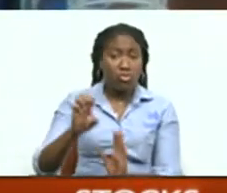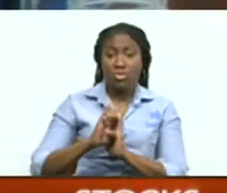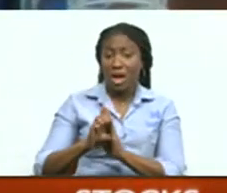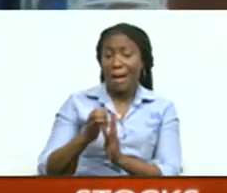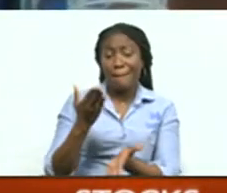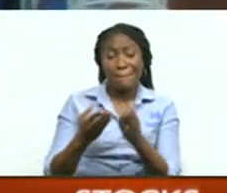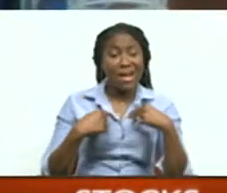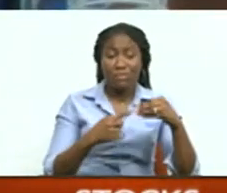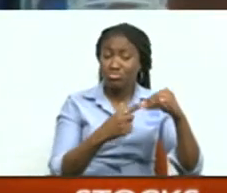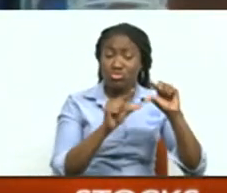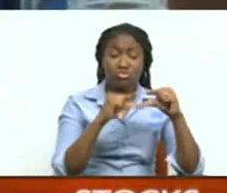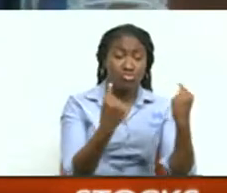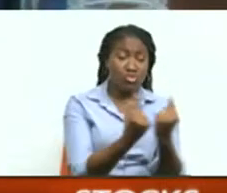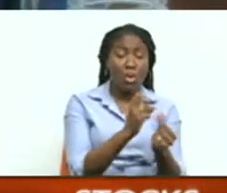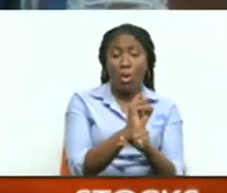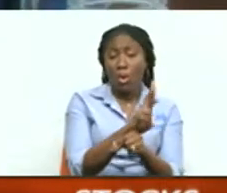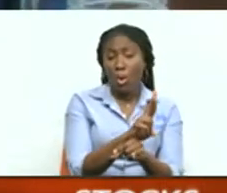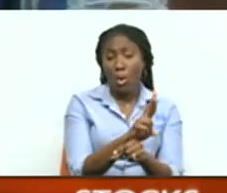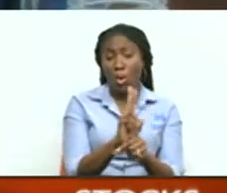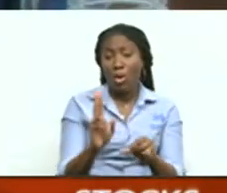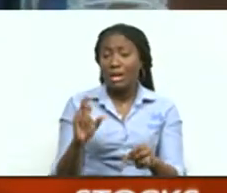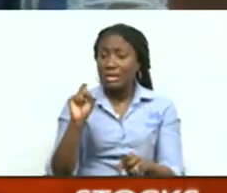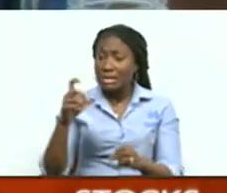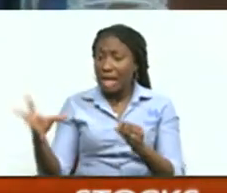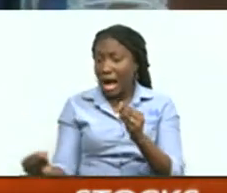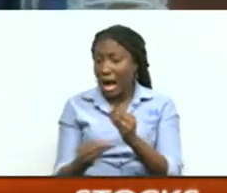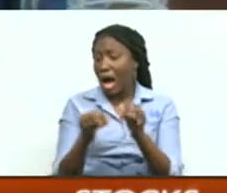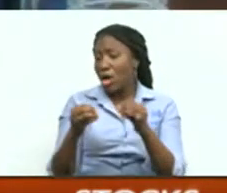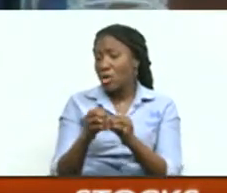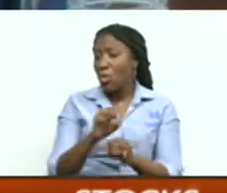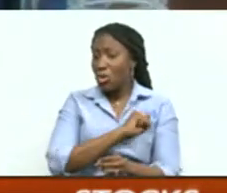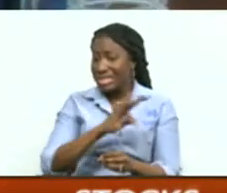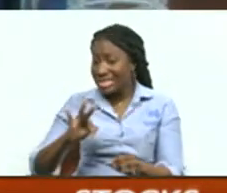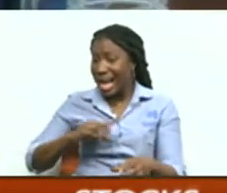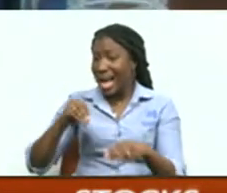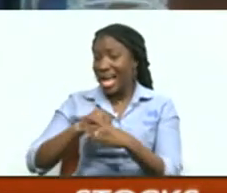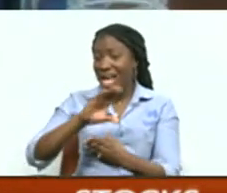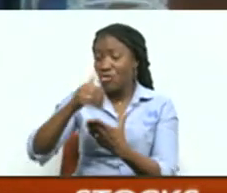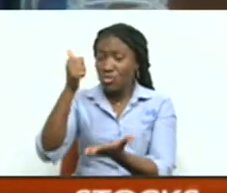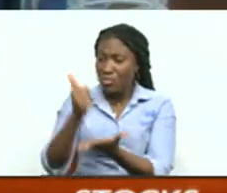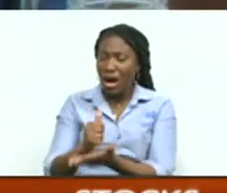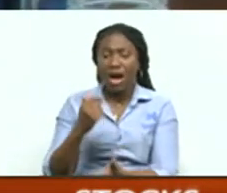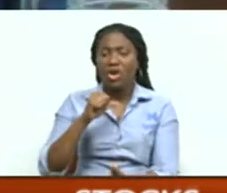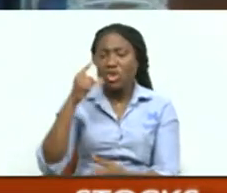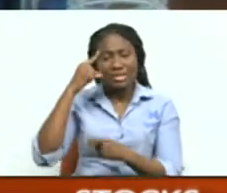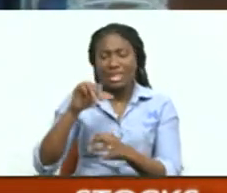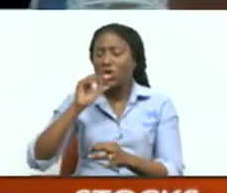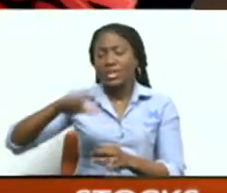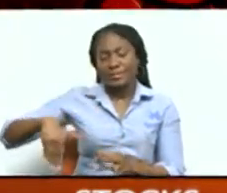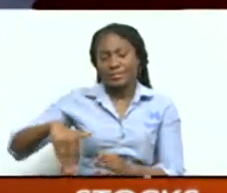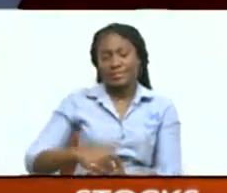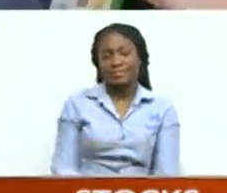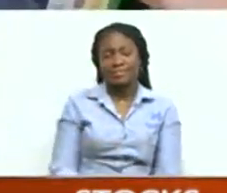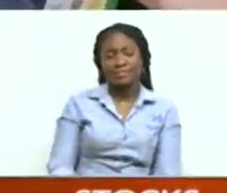specialized unit, whether it's additional persons, has not been determined at this point. That